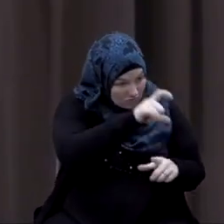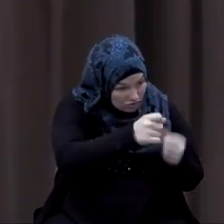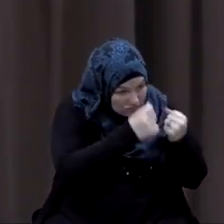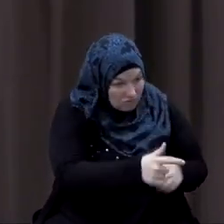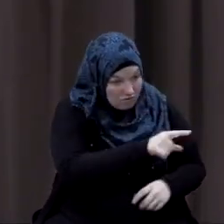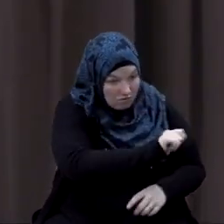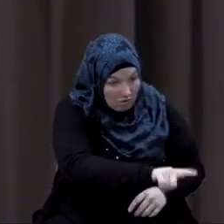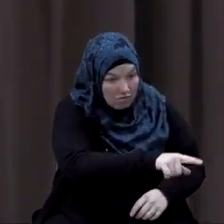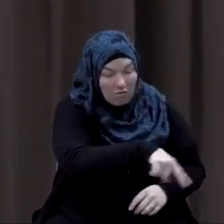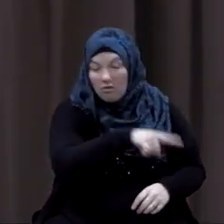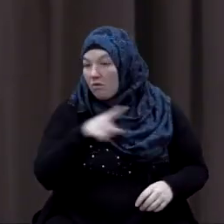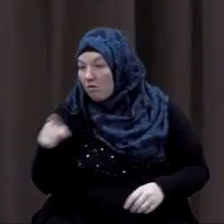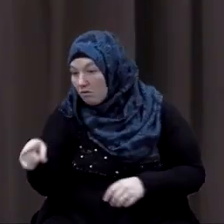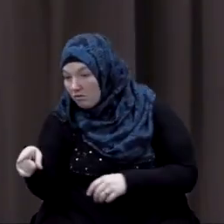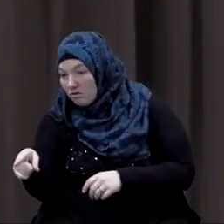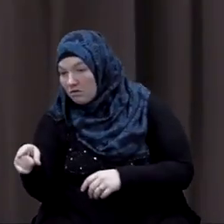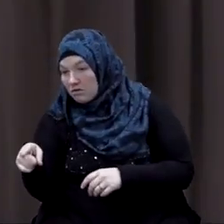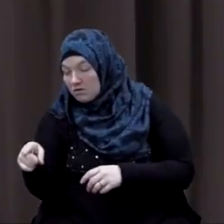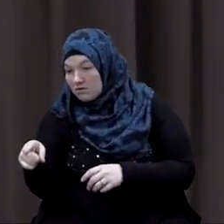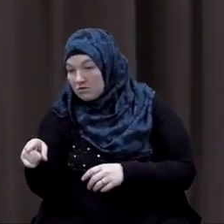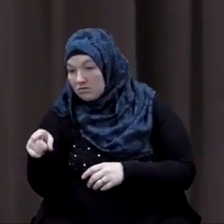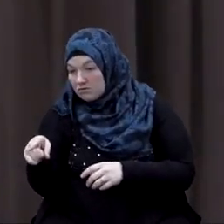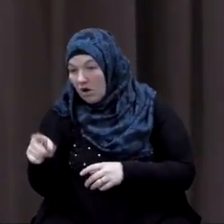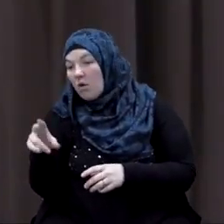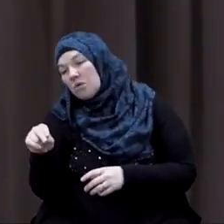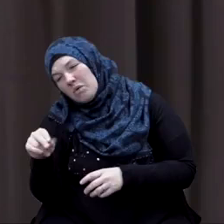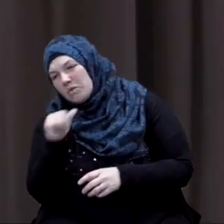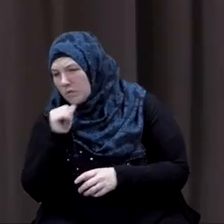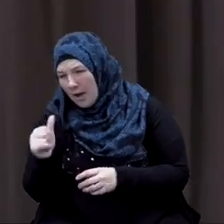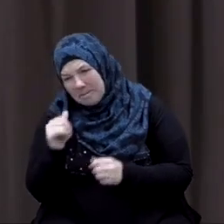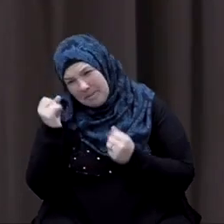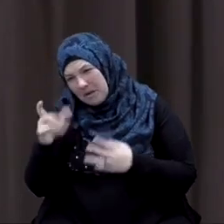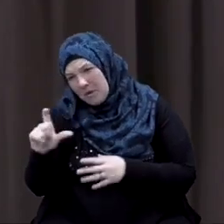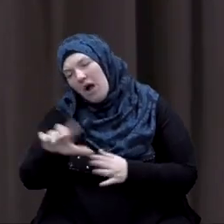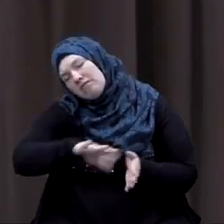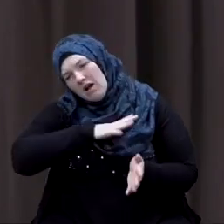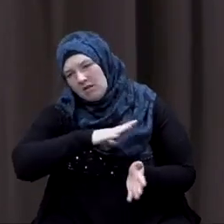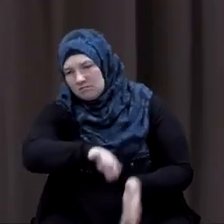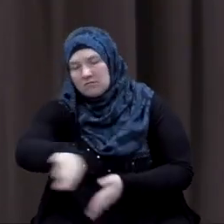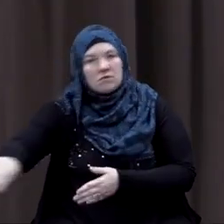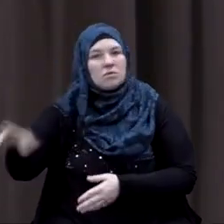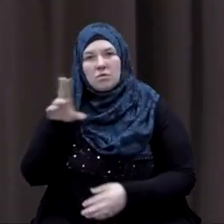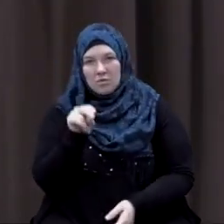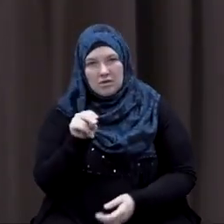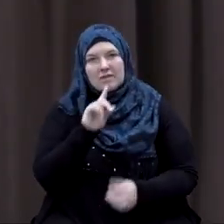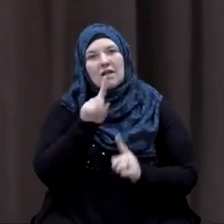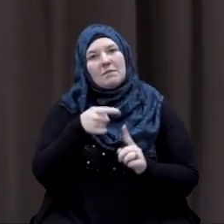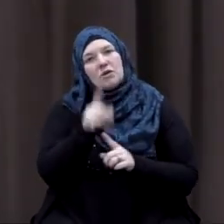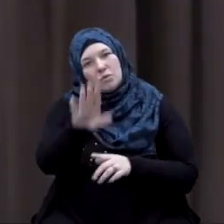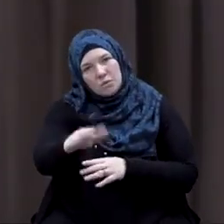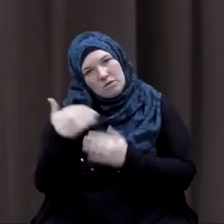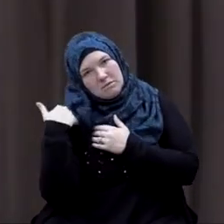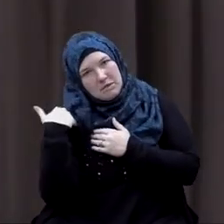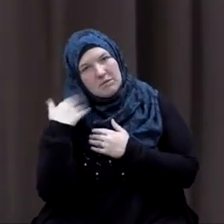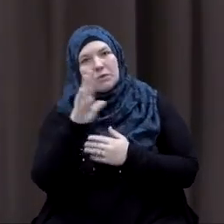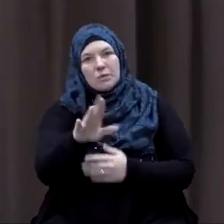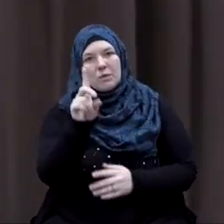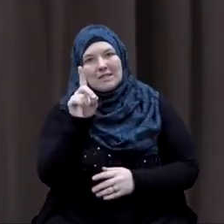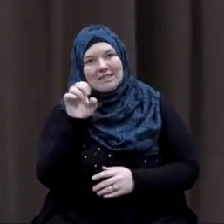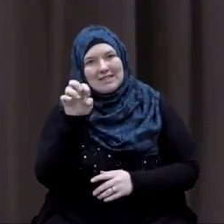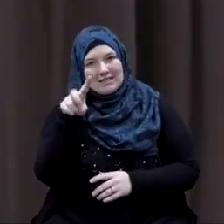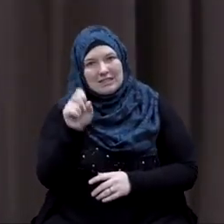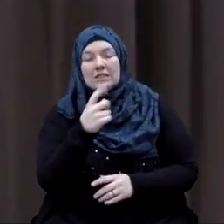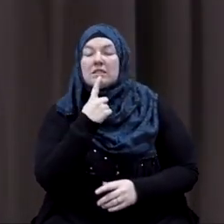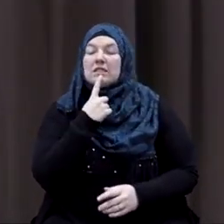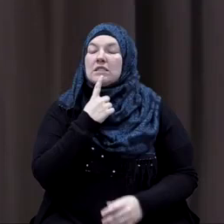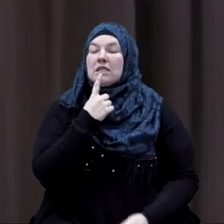you a Muslim or are you not? Did you submit when you get the message? So if they can make the argument,